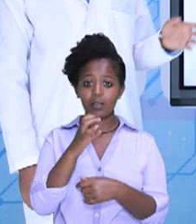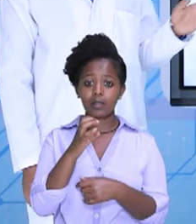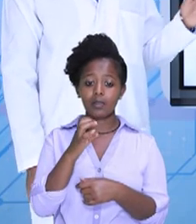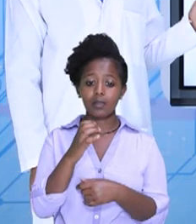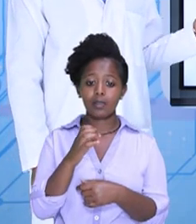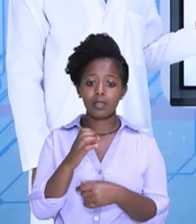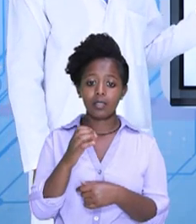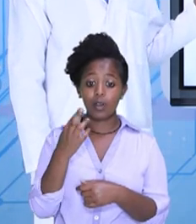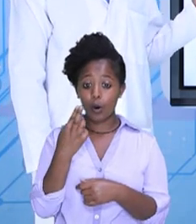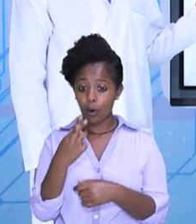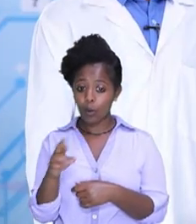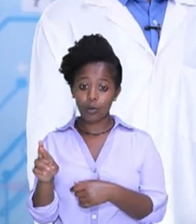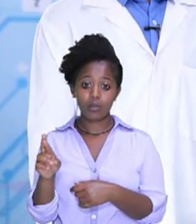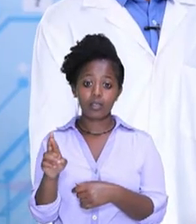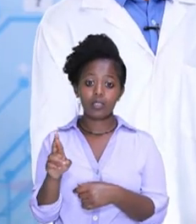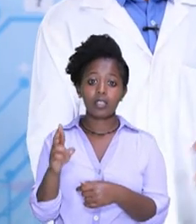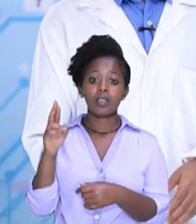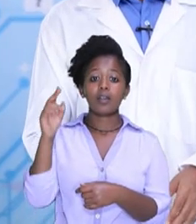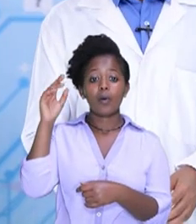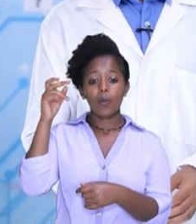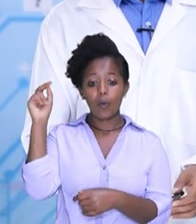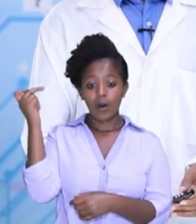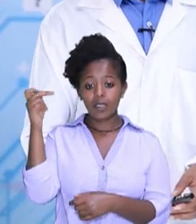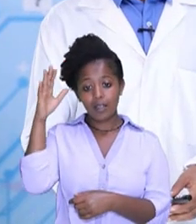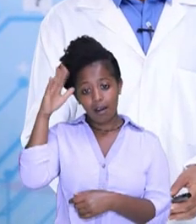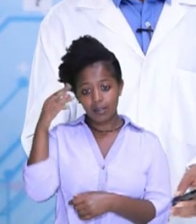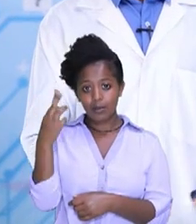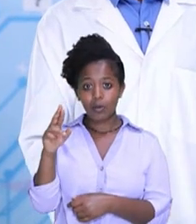ass or Yedur Ahia.